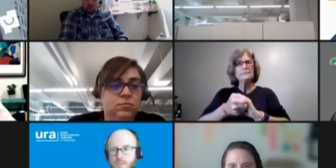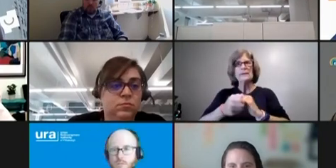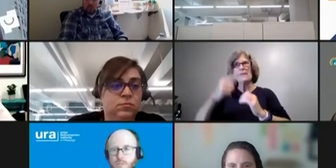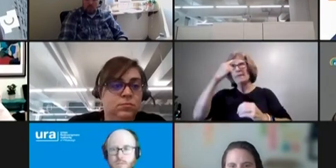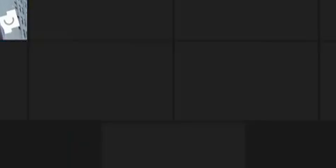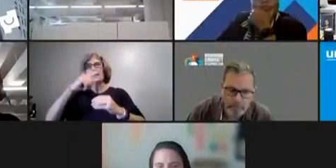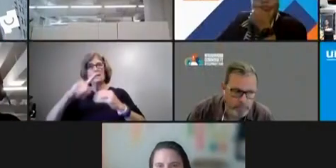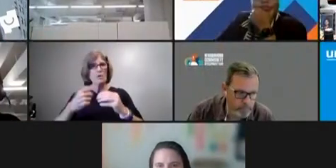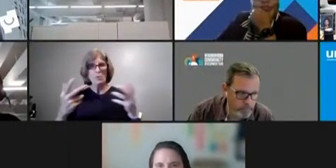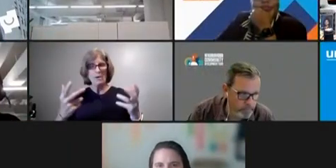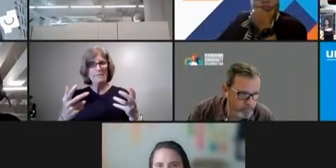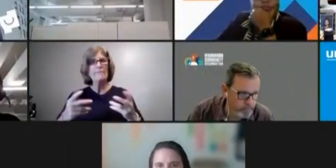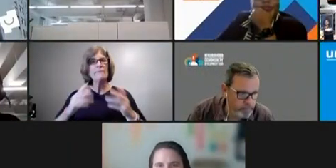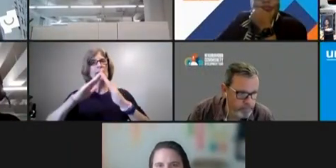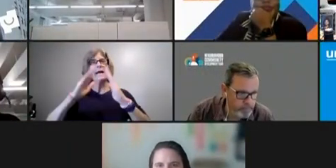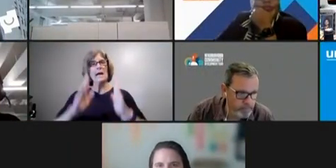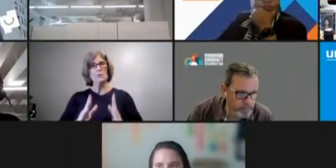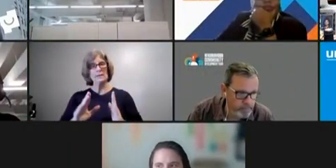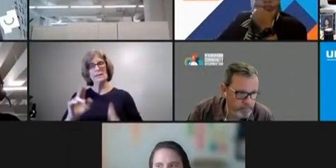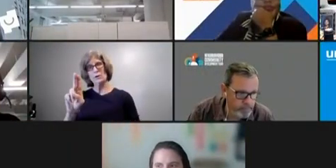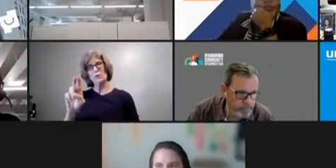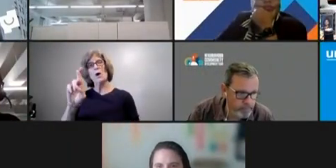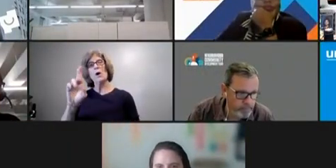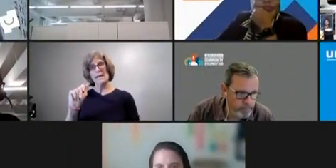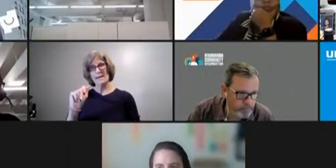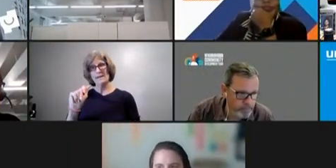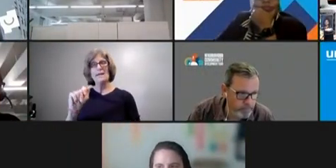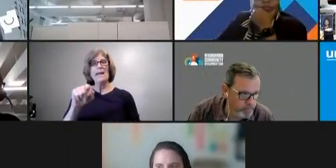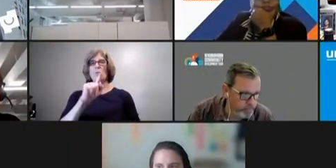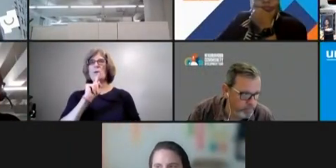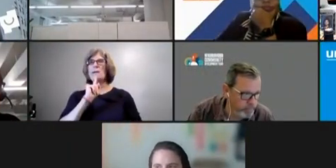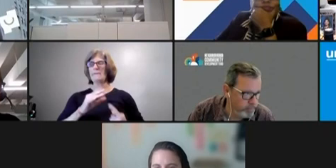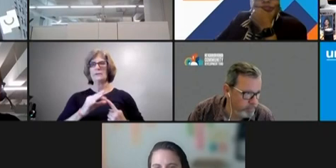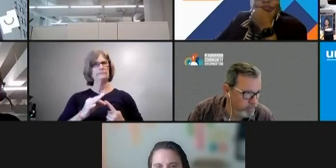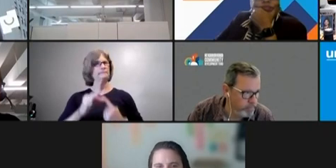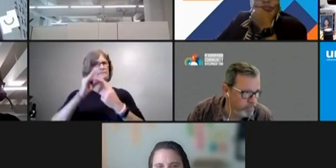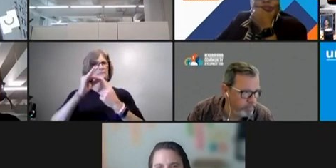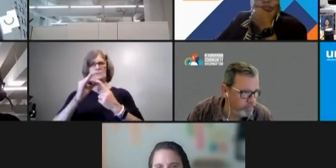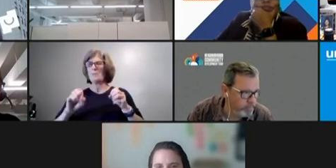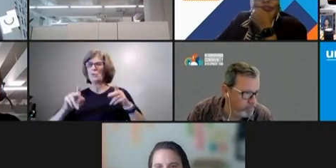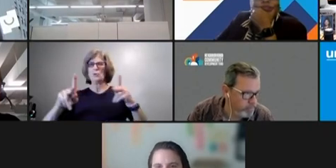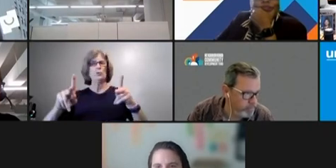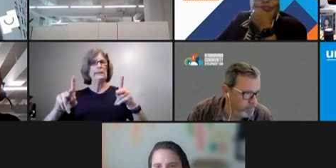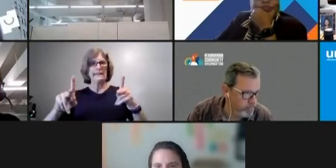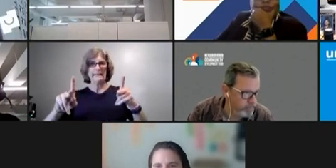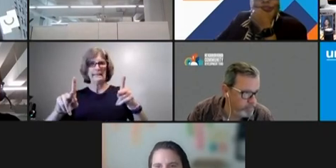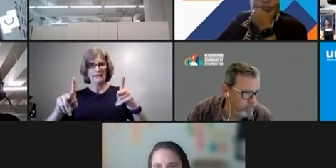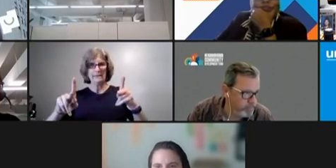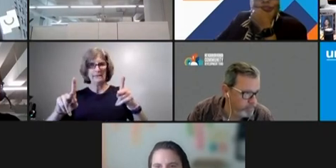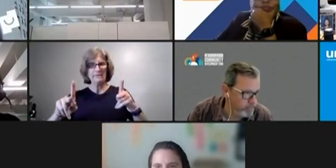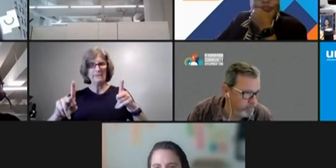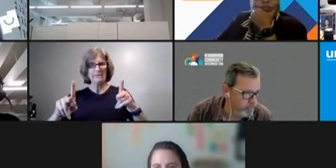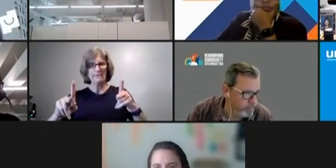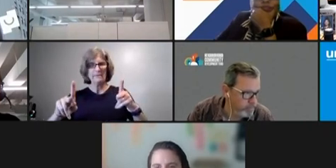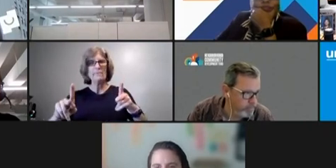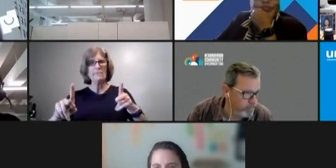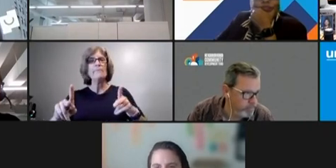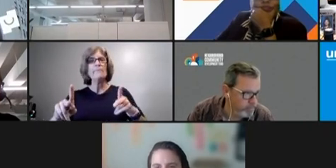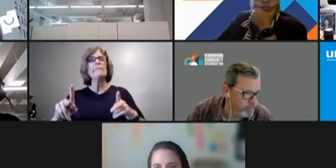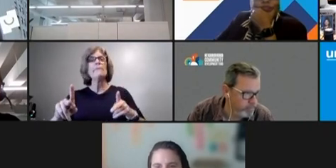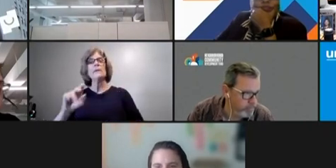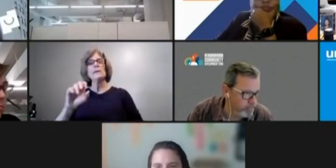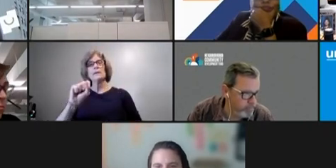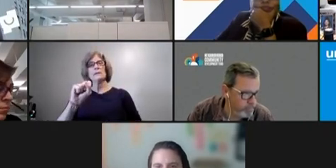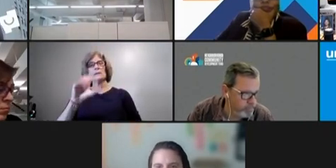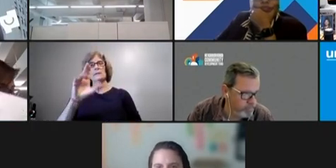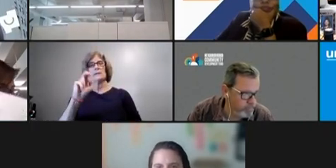talking about, thinking about is housing and urban development. And we have an incredibly unique opportunity right now that Section 504 is